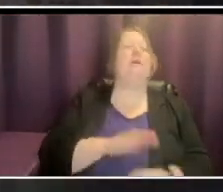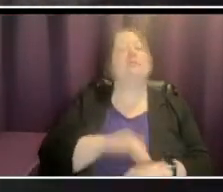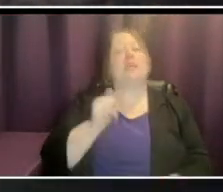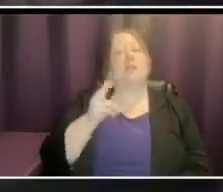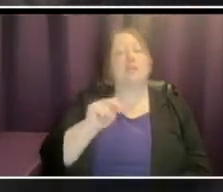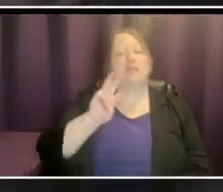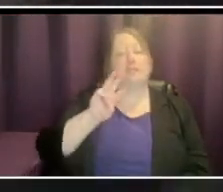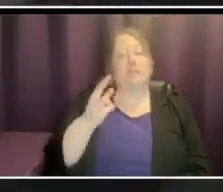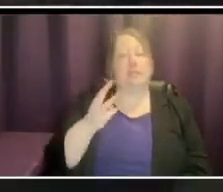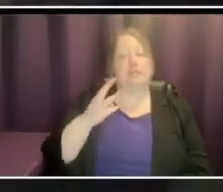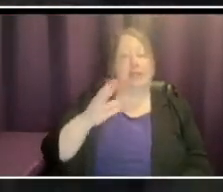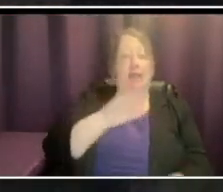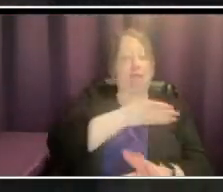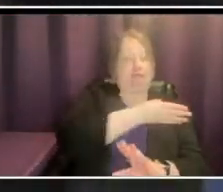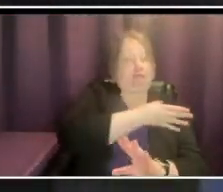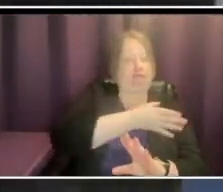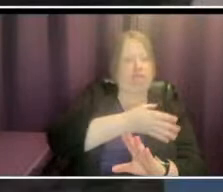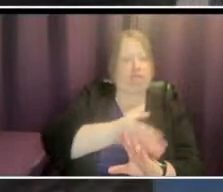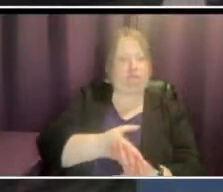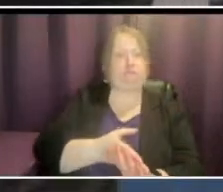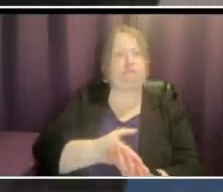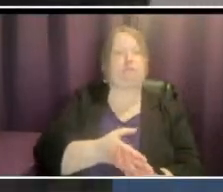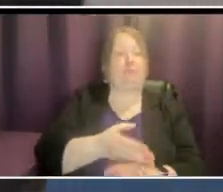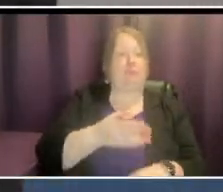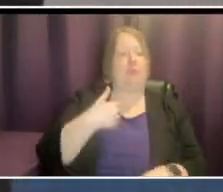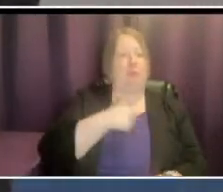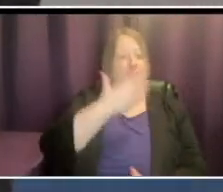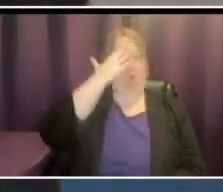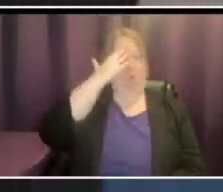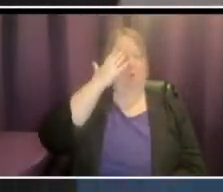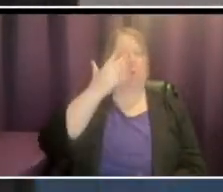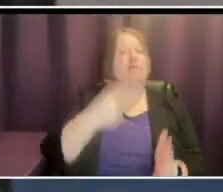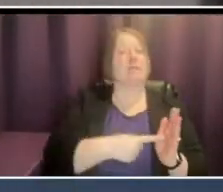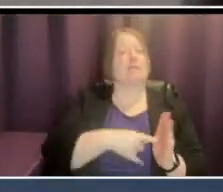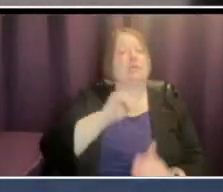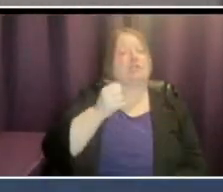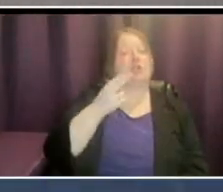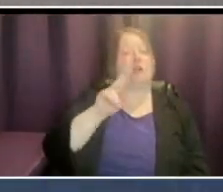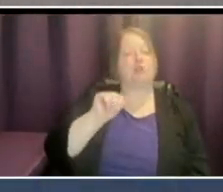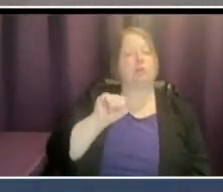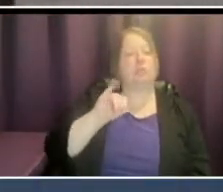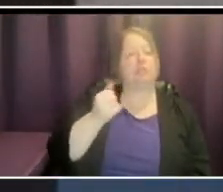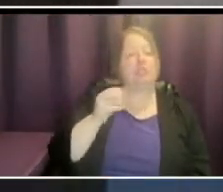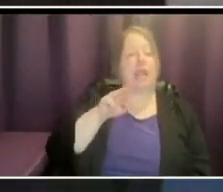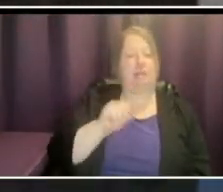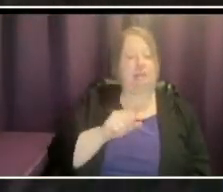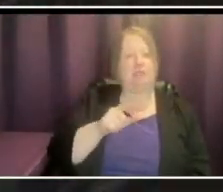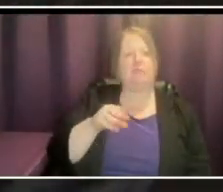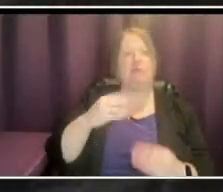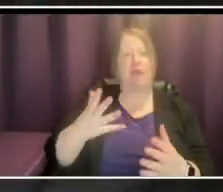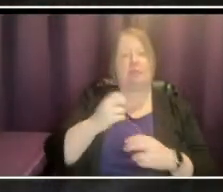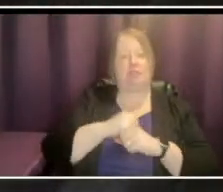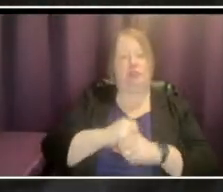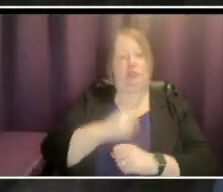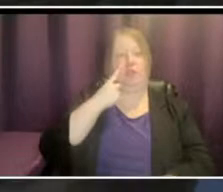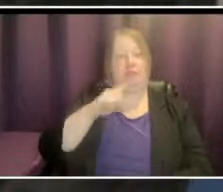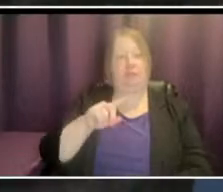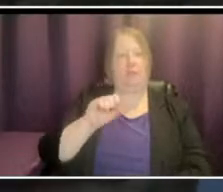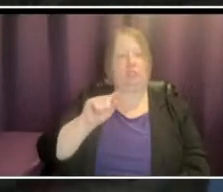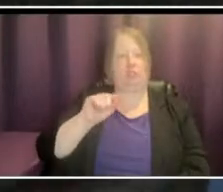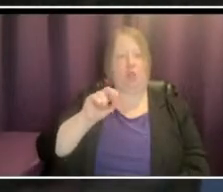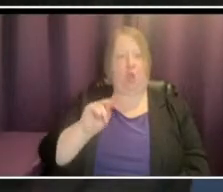James, the leader of the Alabama Oath Keepers, provided security for Roger Stone and was with him on January